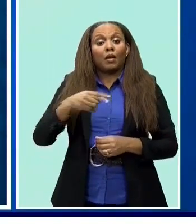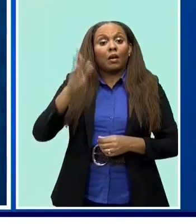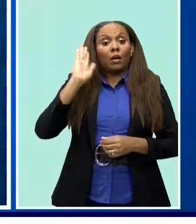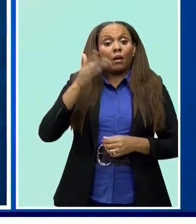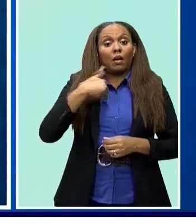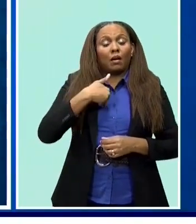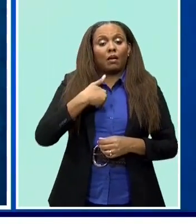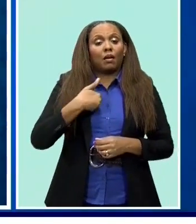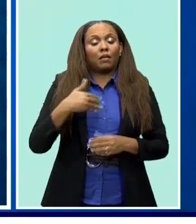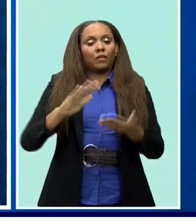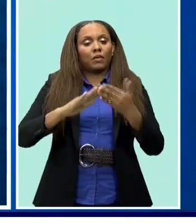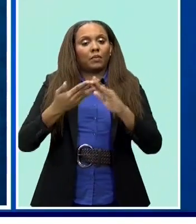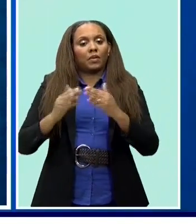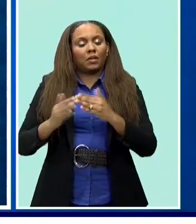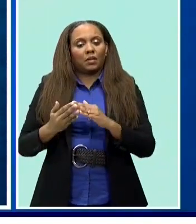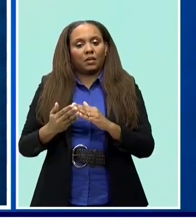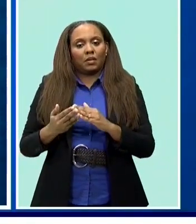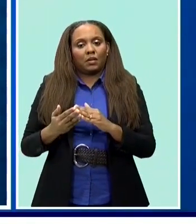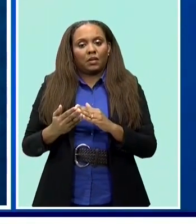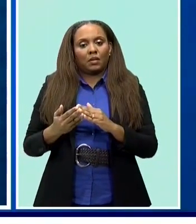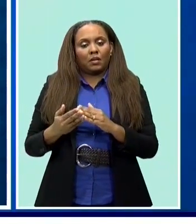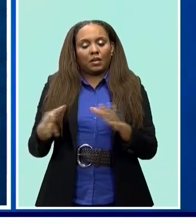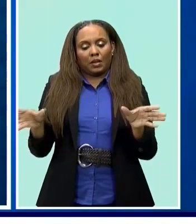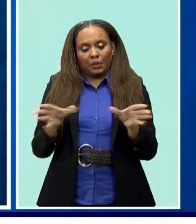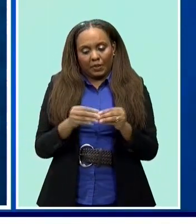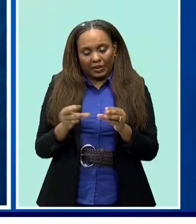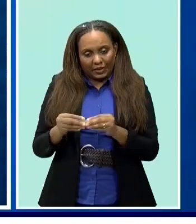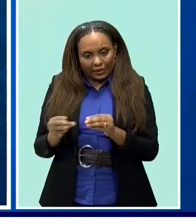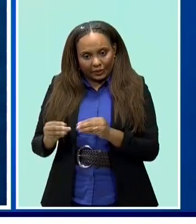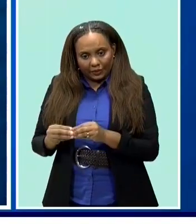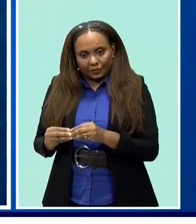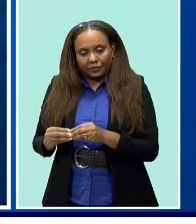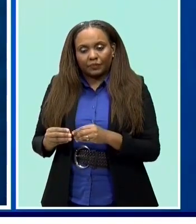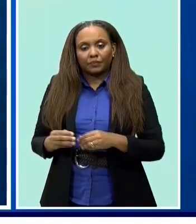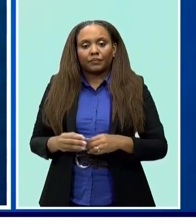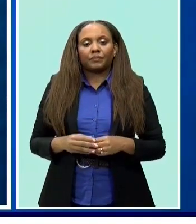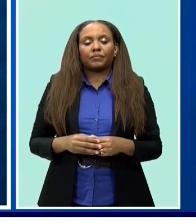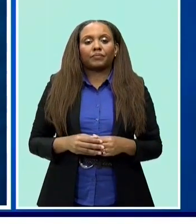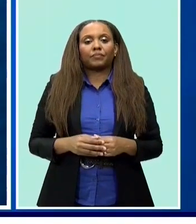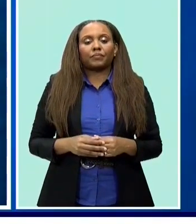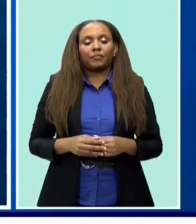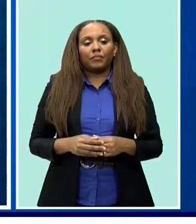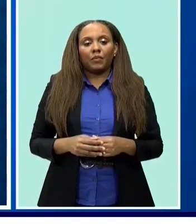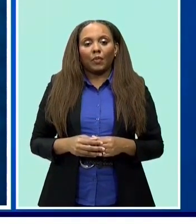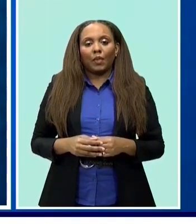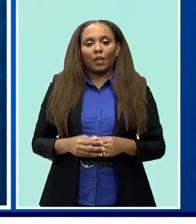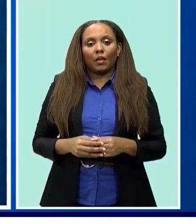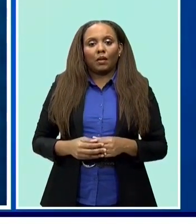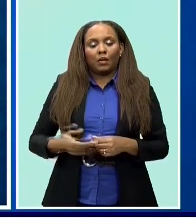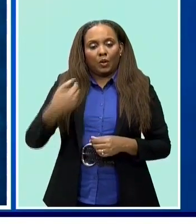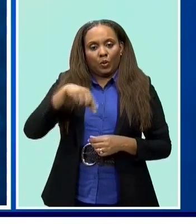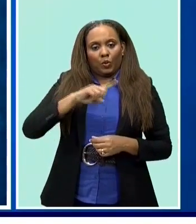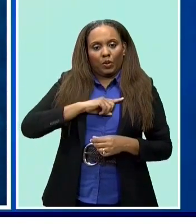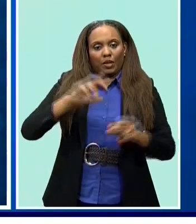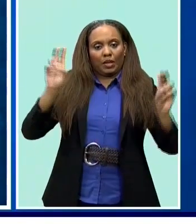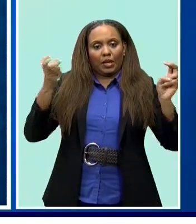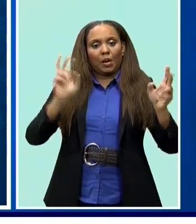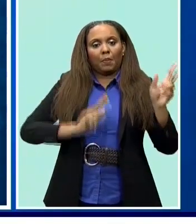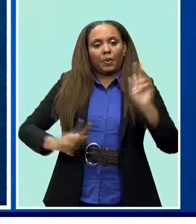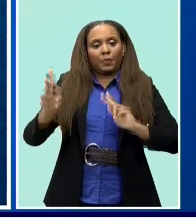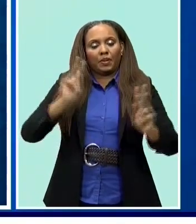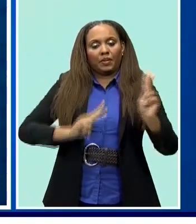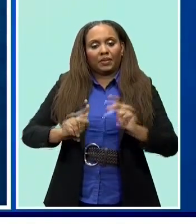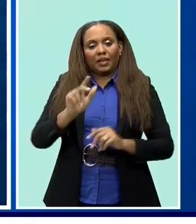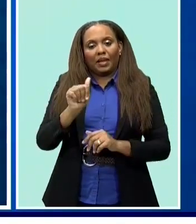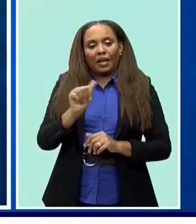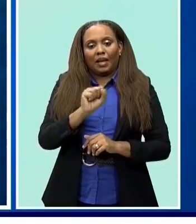forums where the People's Assembly is going to come together with